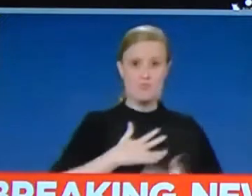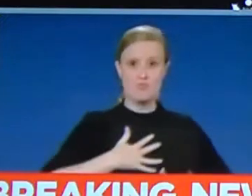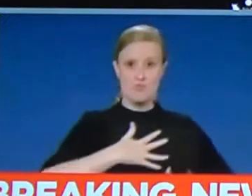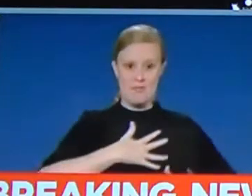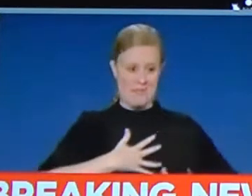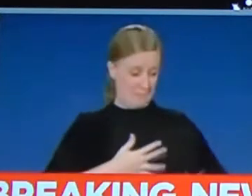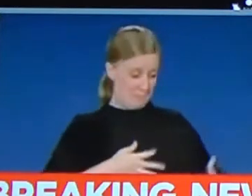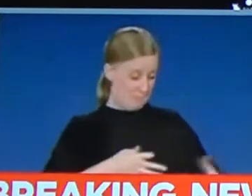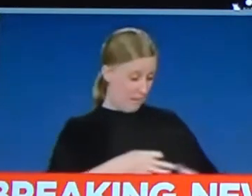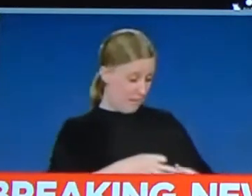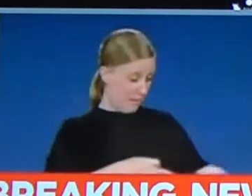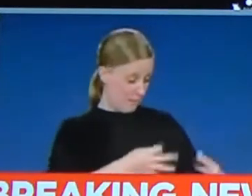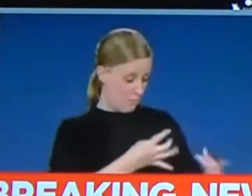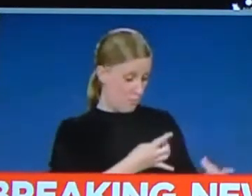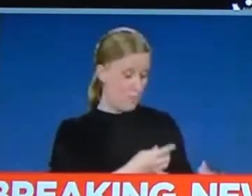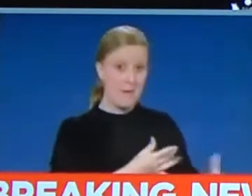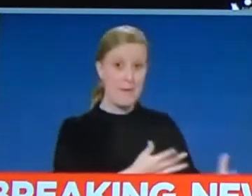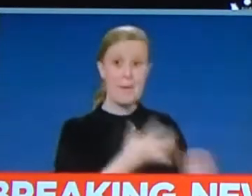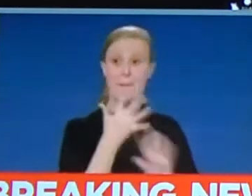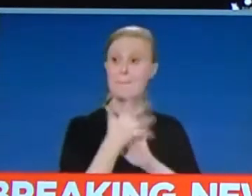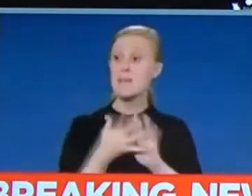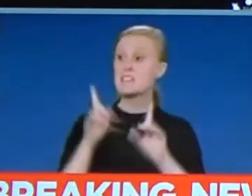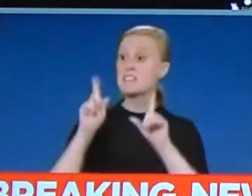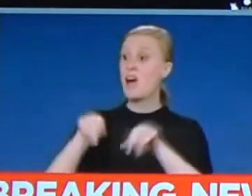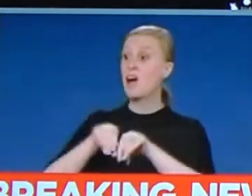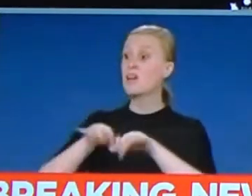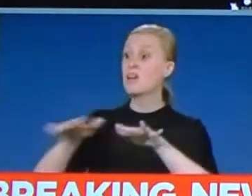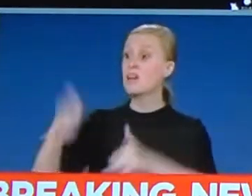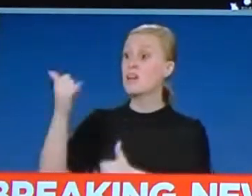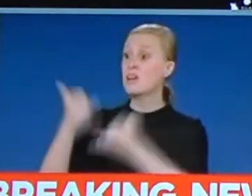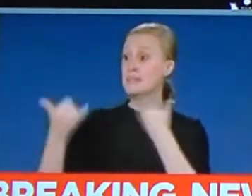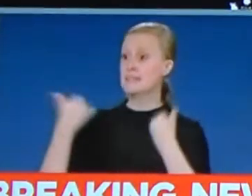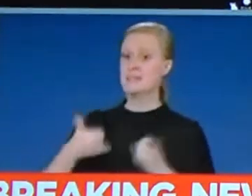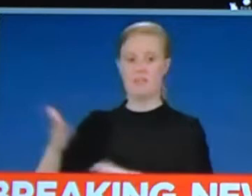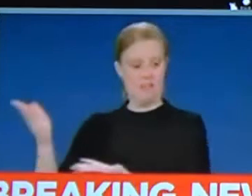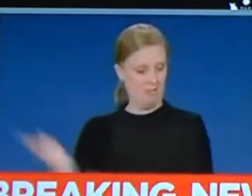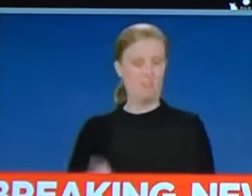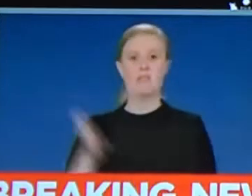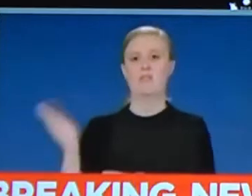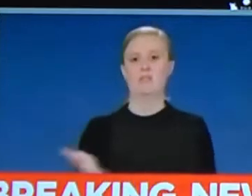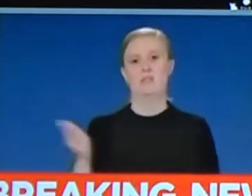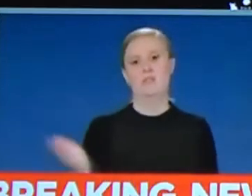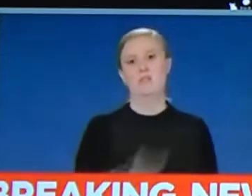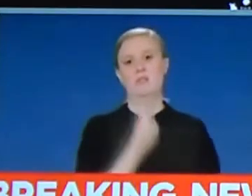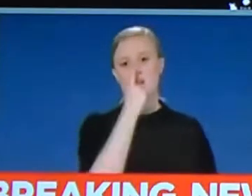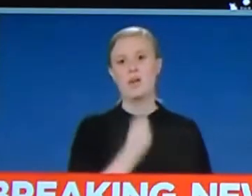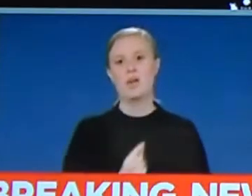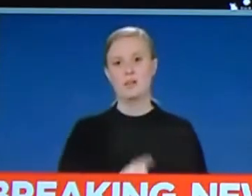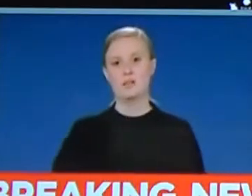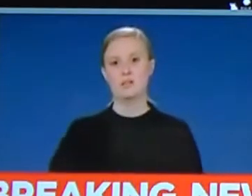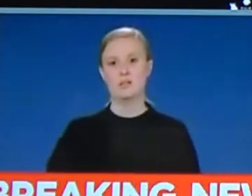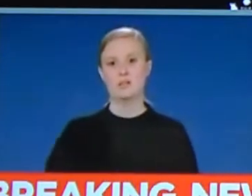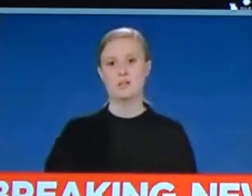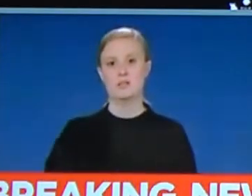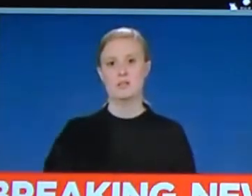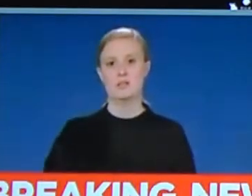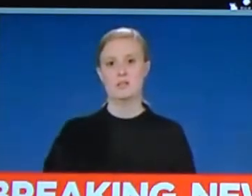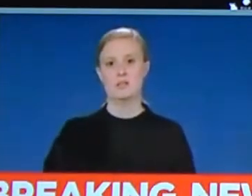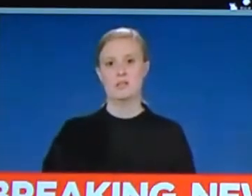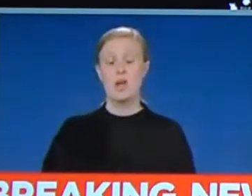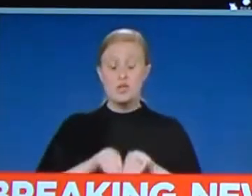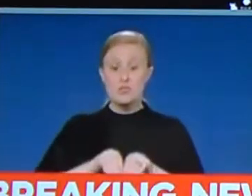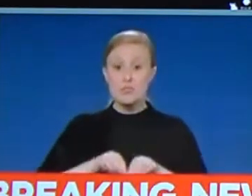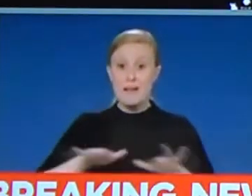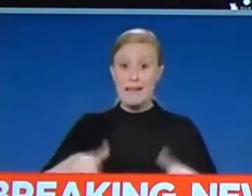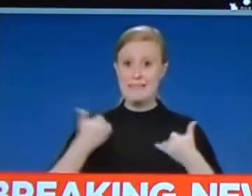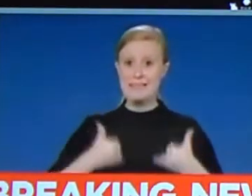spread. That is happening. And that is saving lives, and it is saving livelihoods. And again,